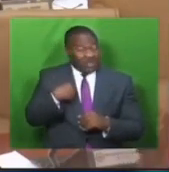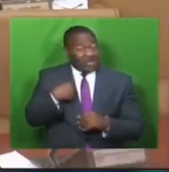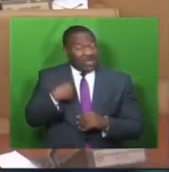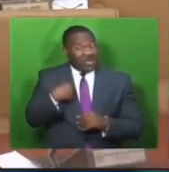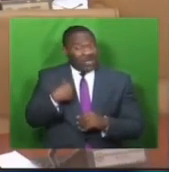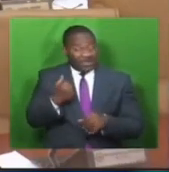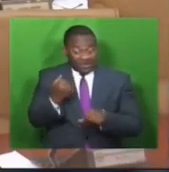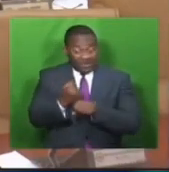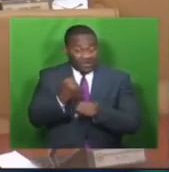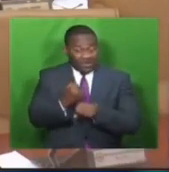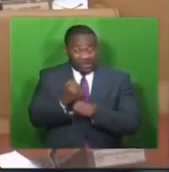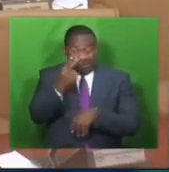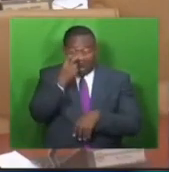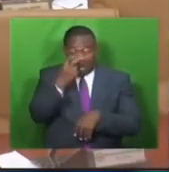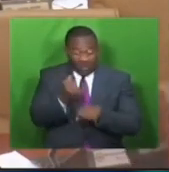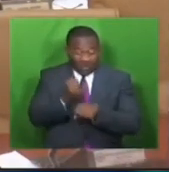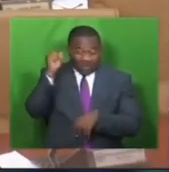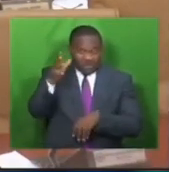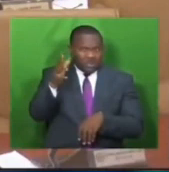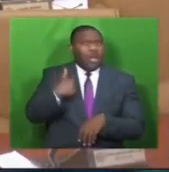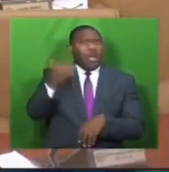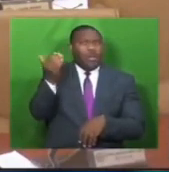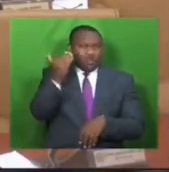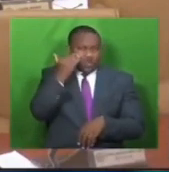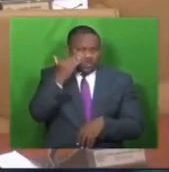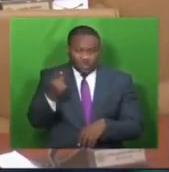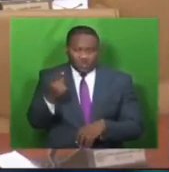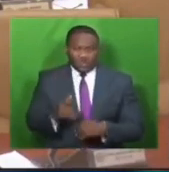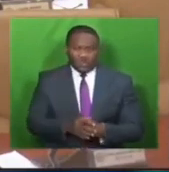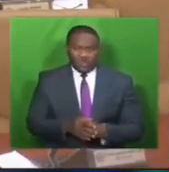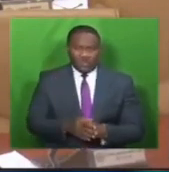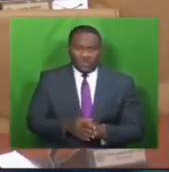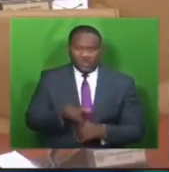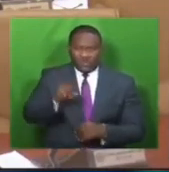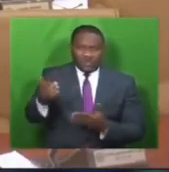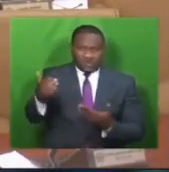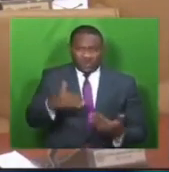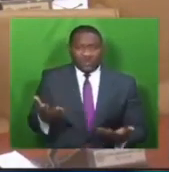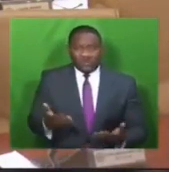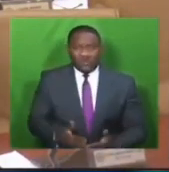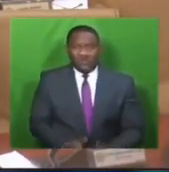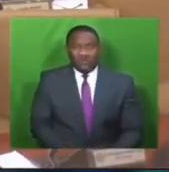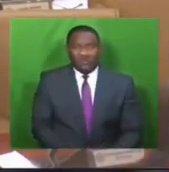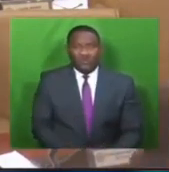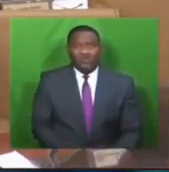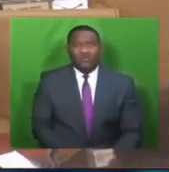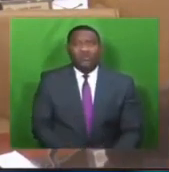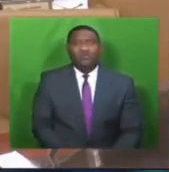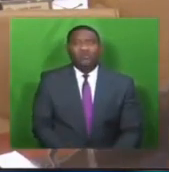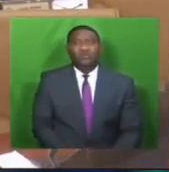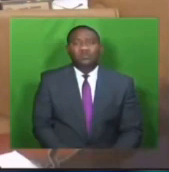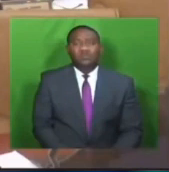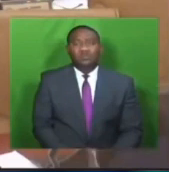I'm aware that 1 billion asset, yes, it's on credit. Let them come and deny. Yes, it's not been paid for. Thank you, Mr. Speaker. So I want the Minister